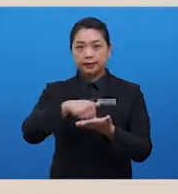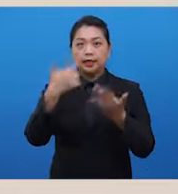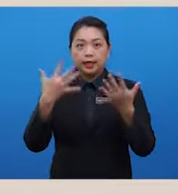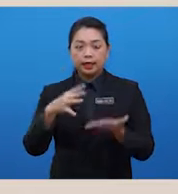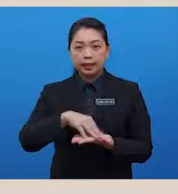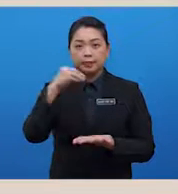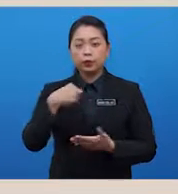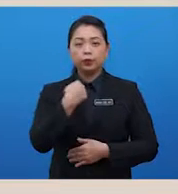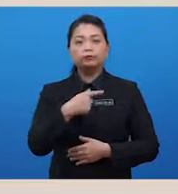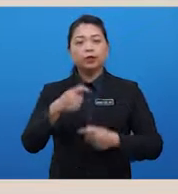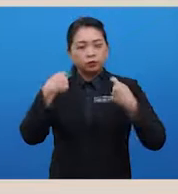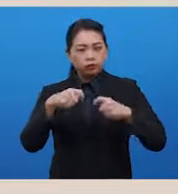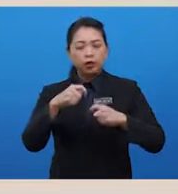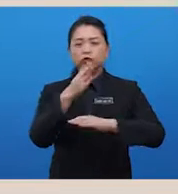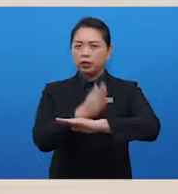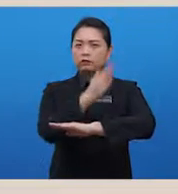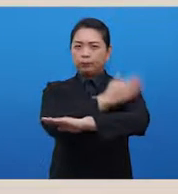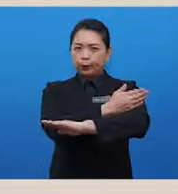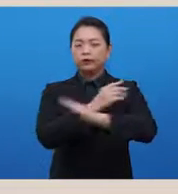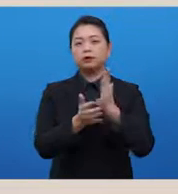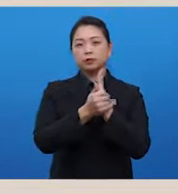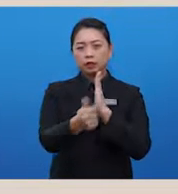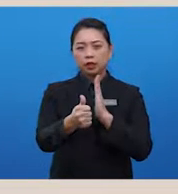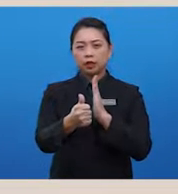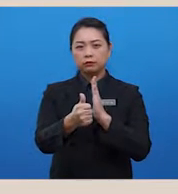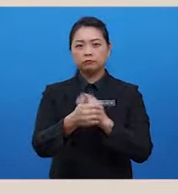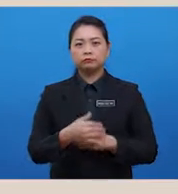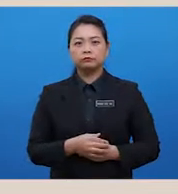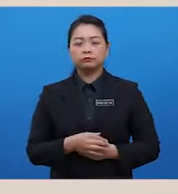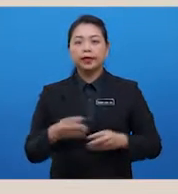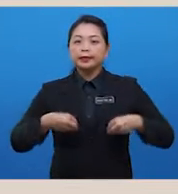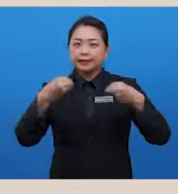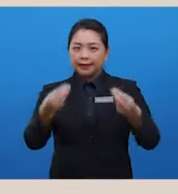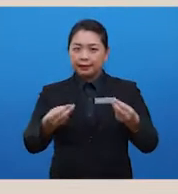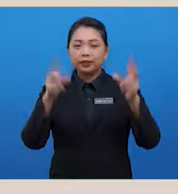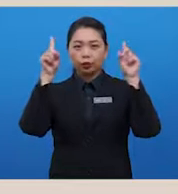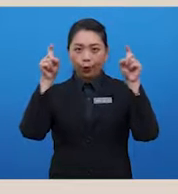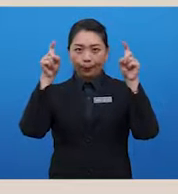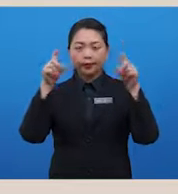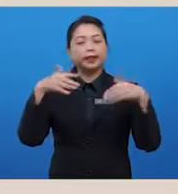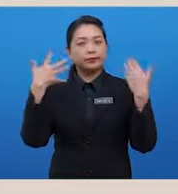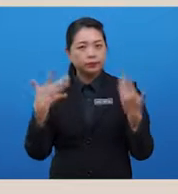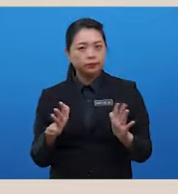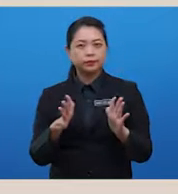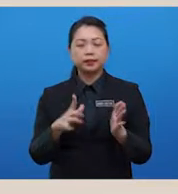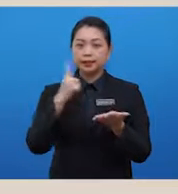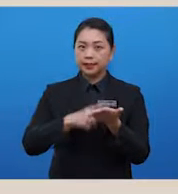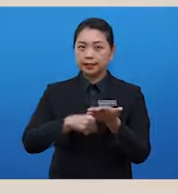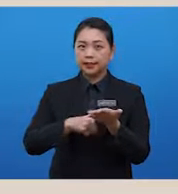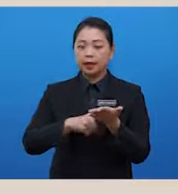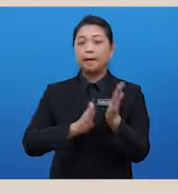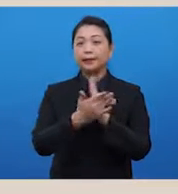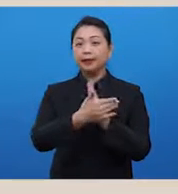try to improve our skill of inferring by giving you a topic which we have discussed at the beginning of